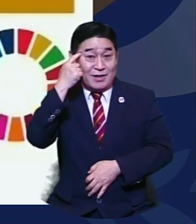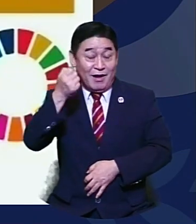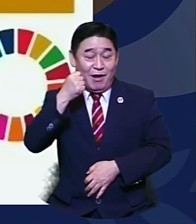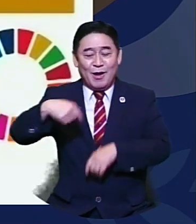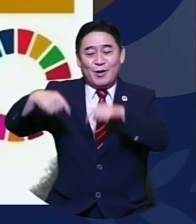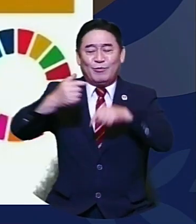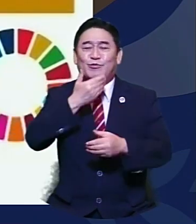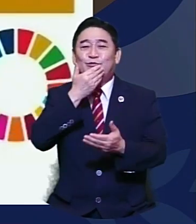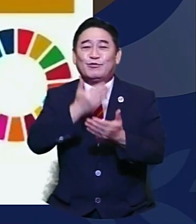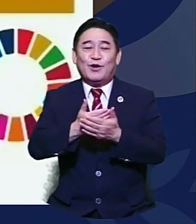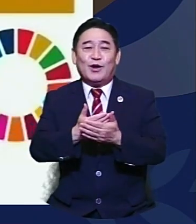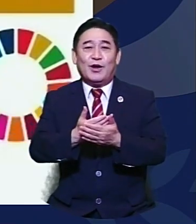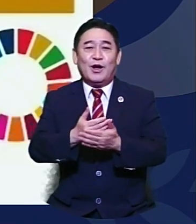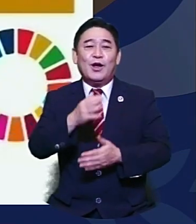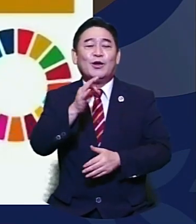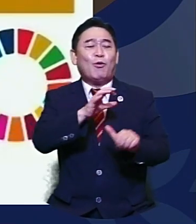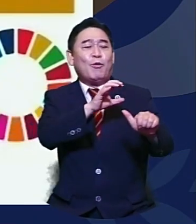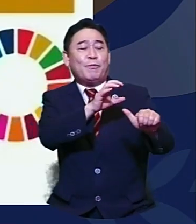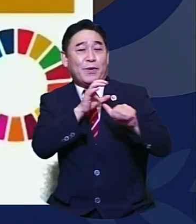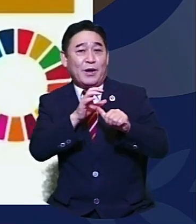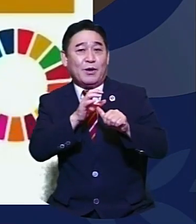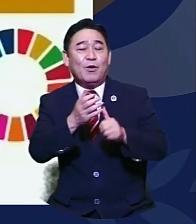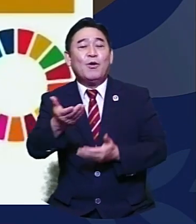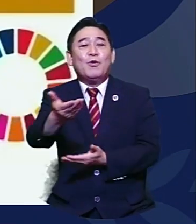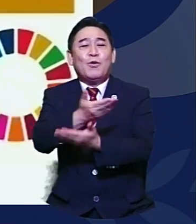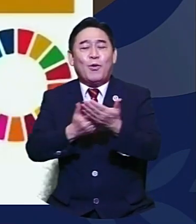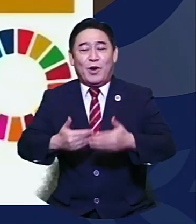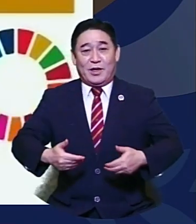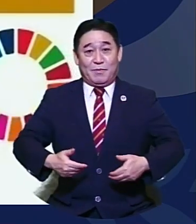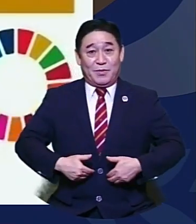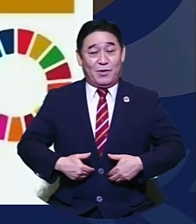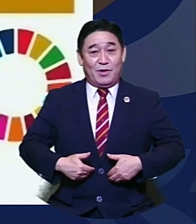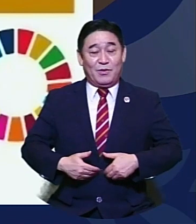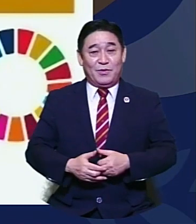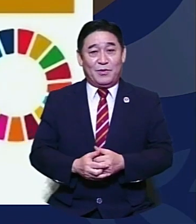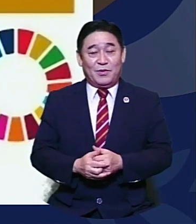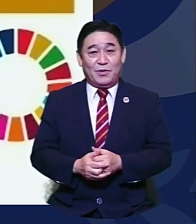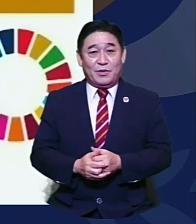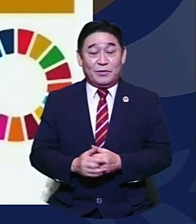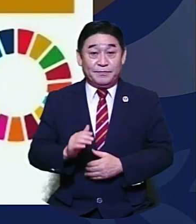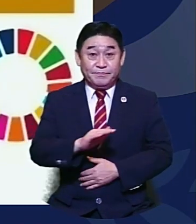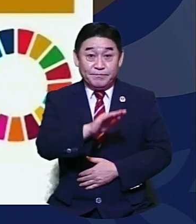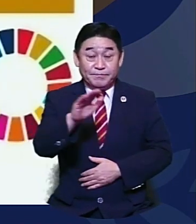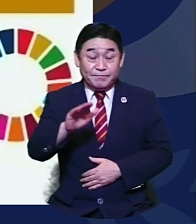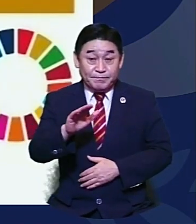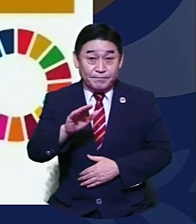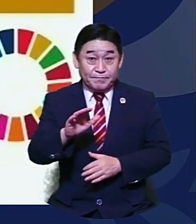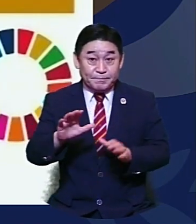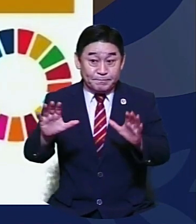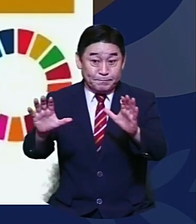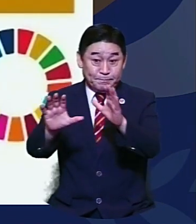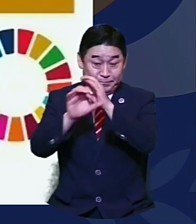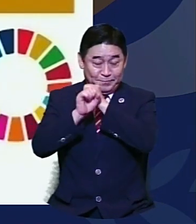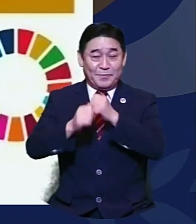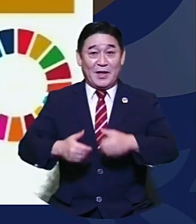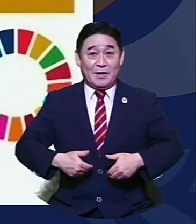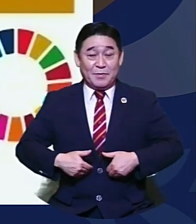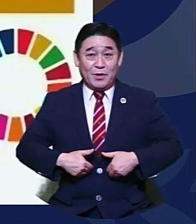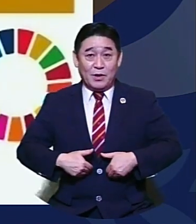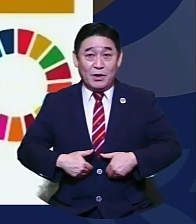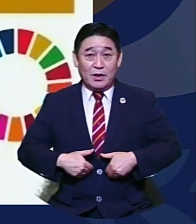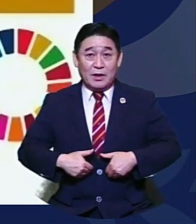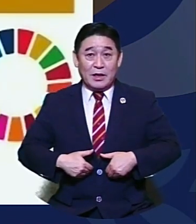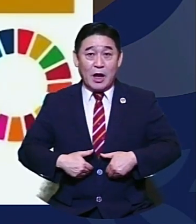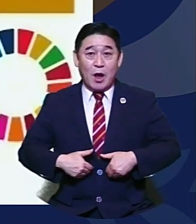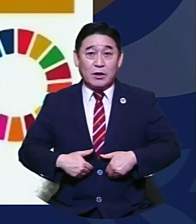resources. It's about sharing resources. I think also trying to identify seed funding to attract